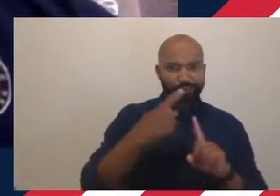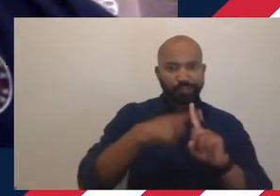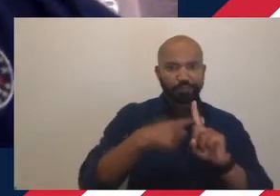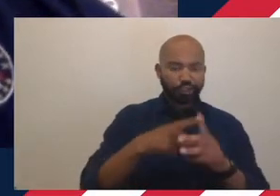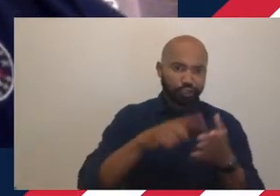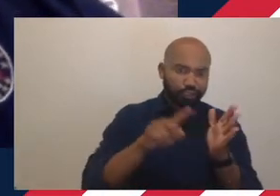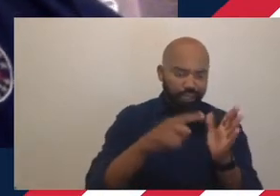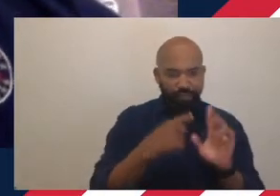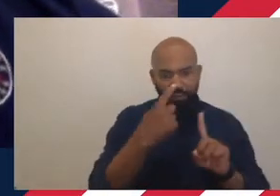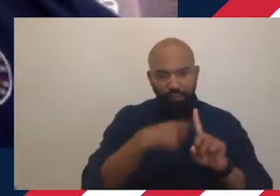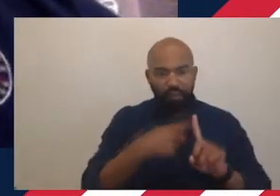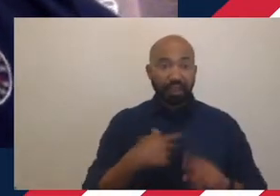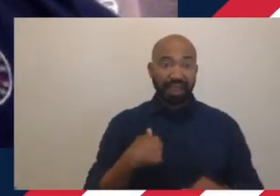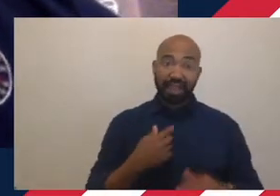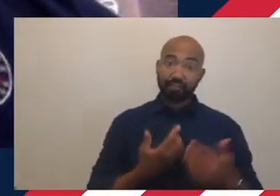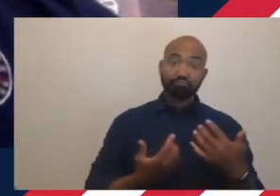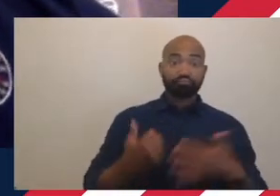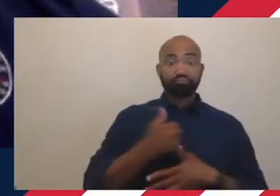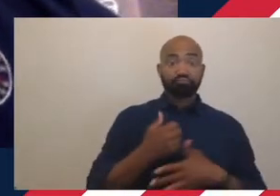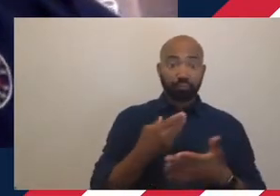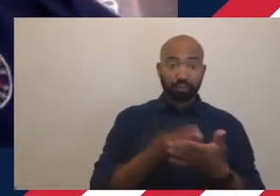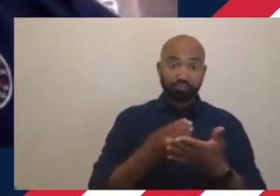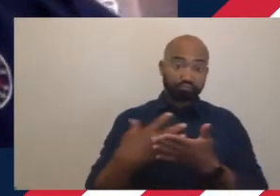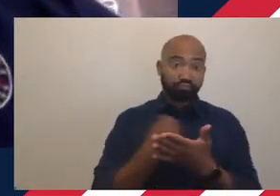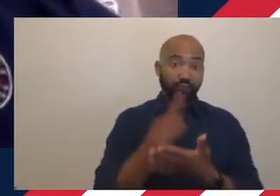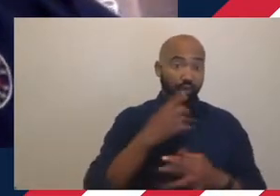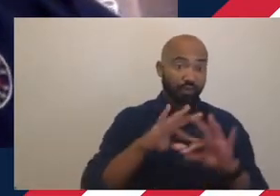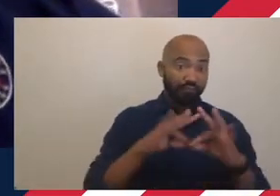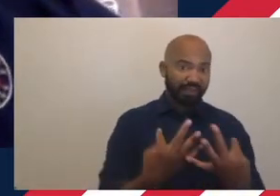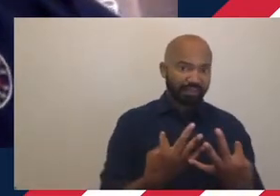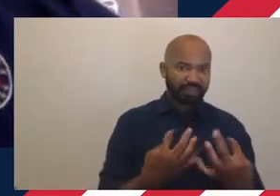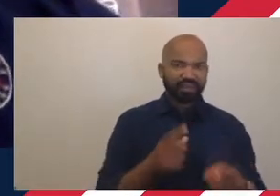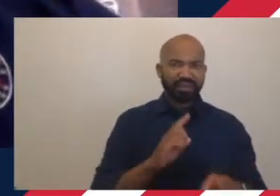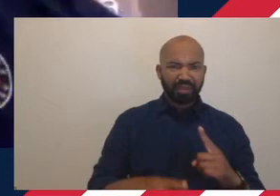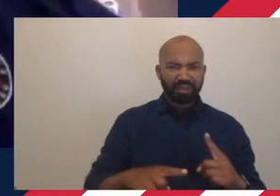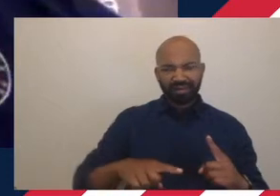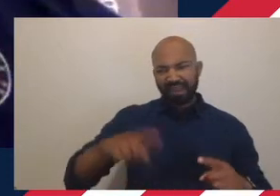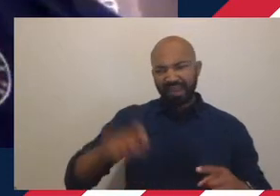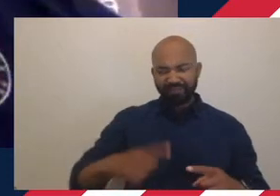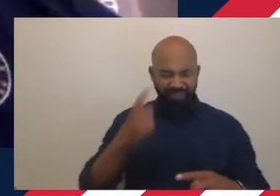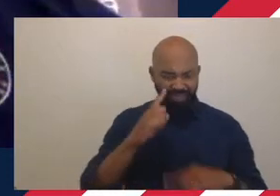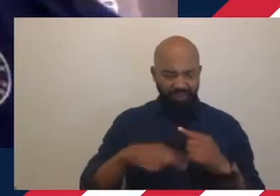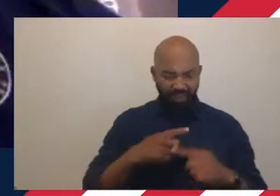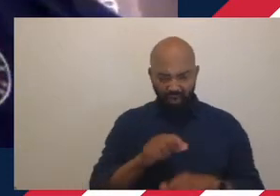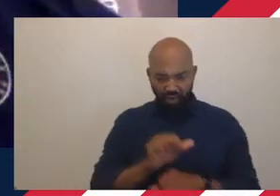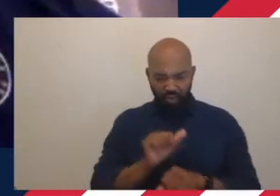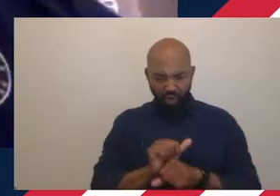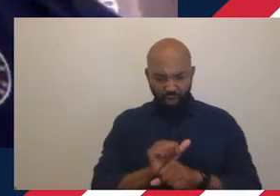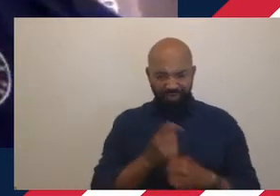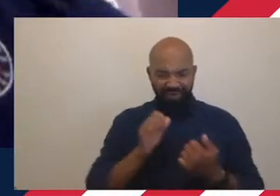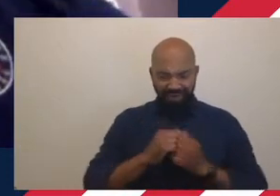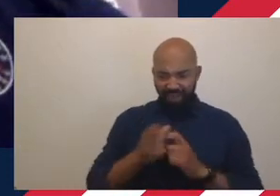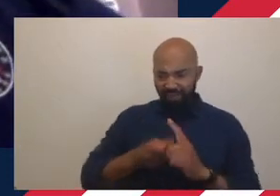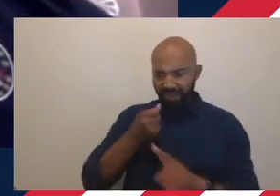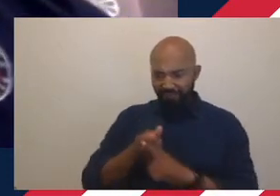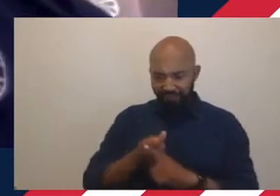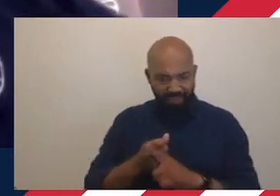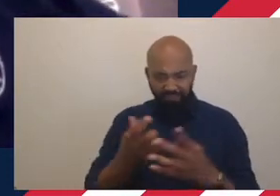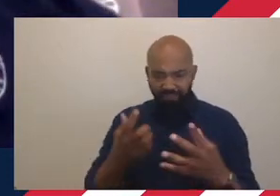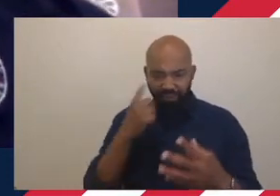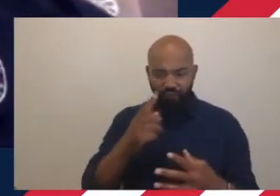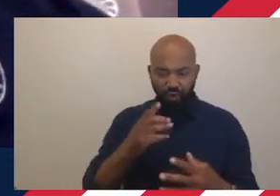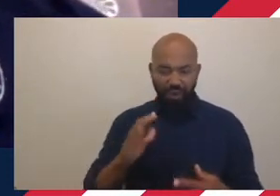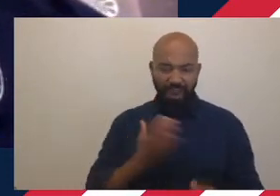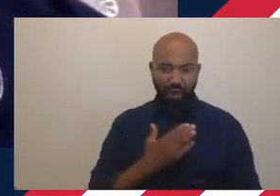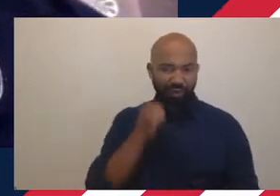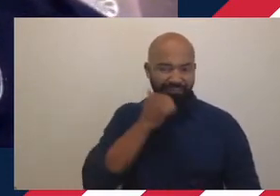family. But I'm constantly worrying about the danger that my work poses to our daily lives. At the same time,